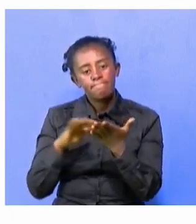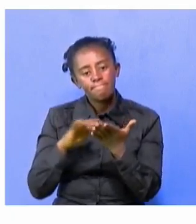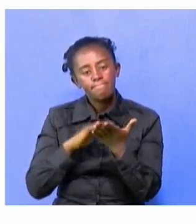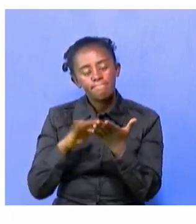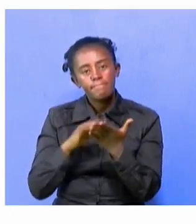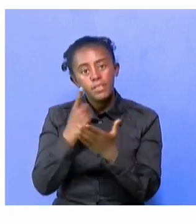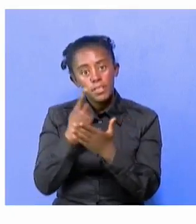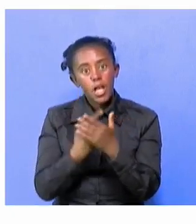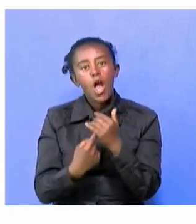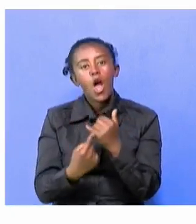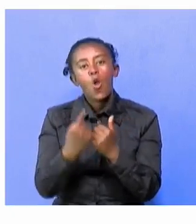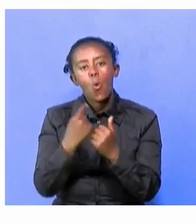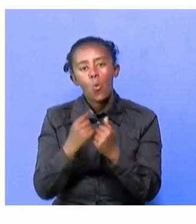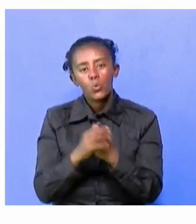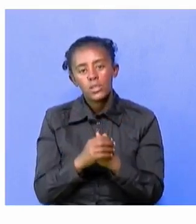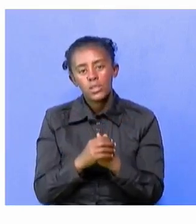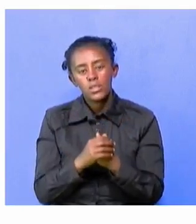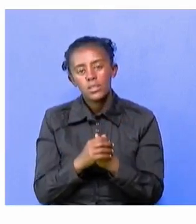alone